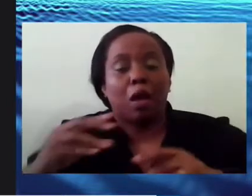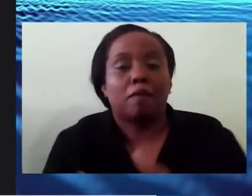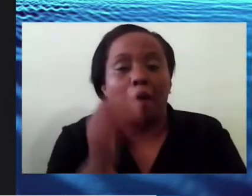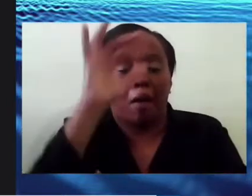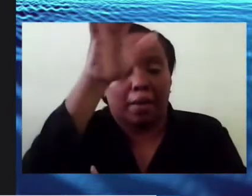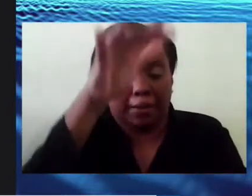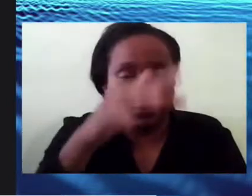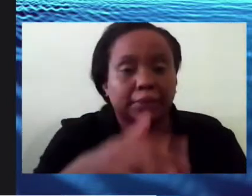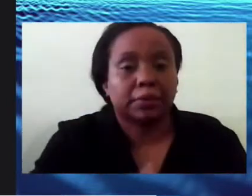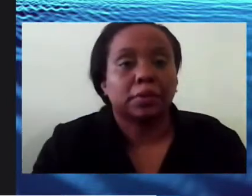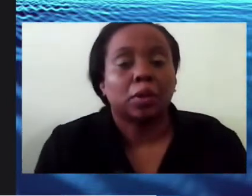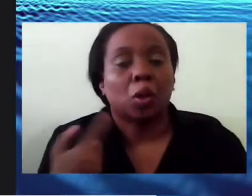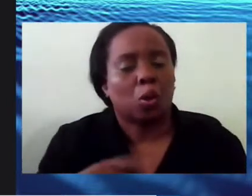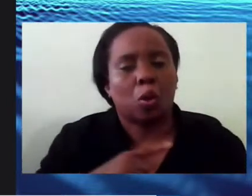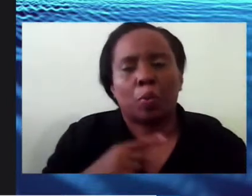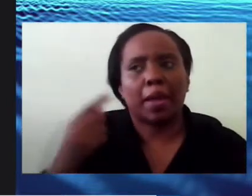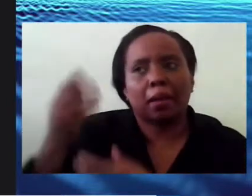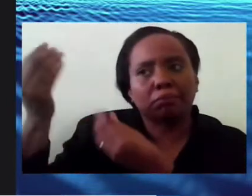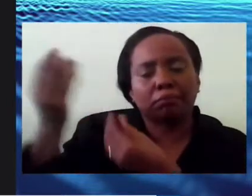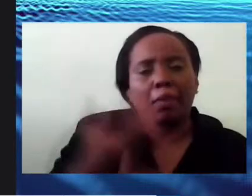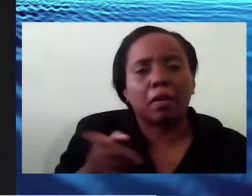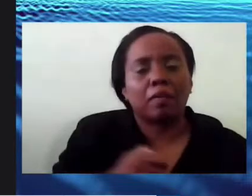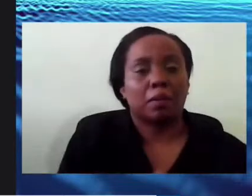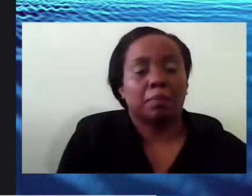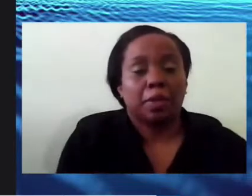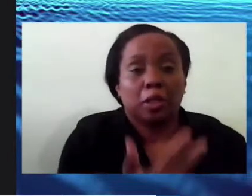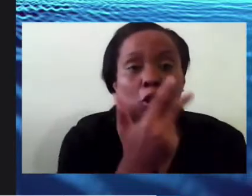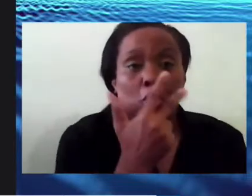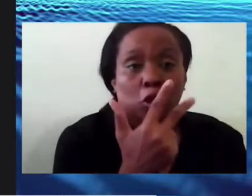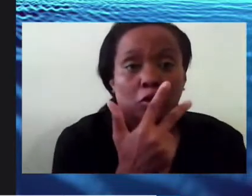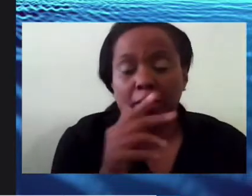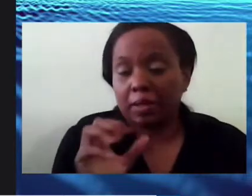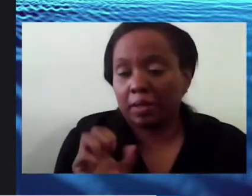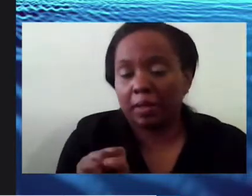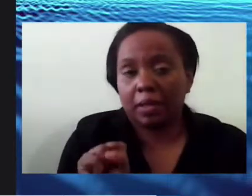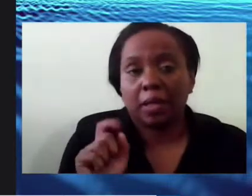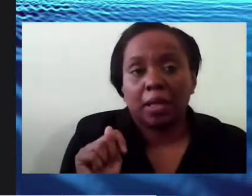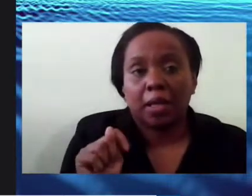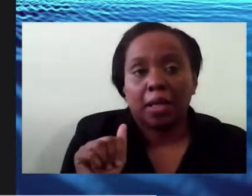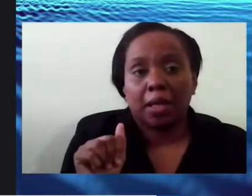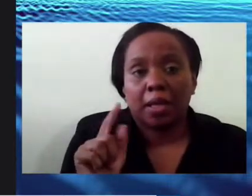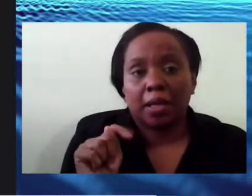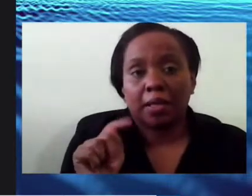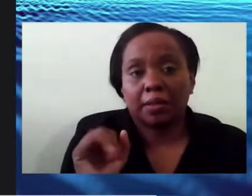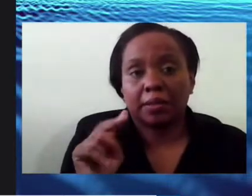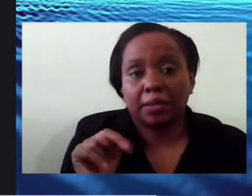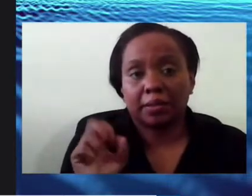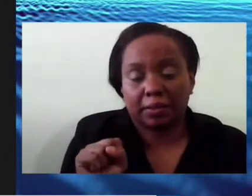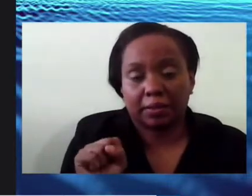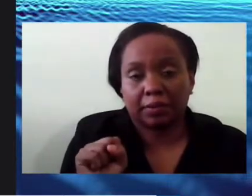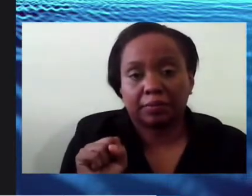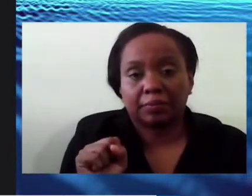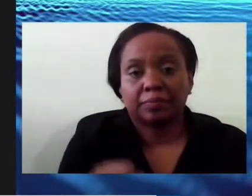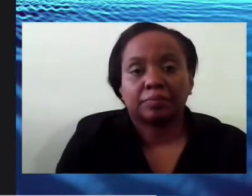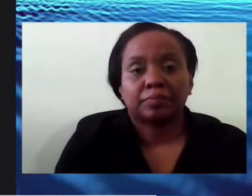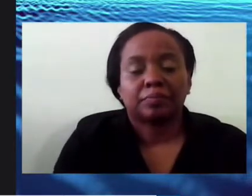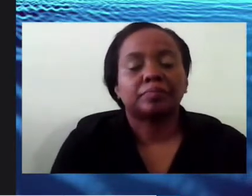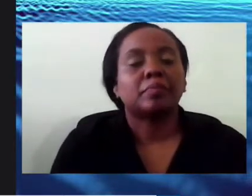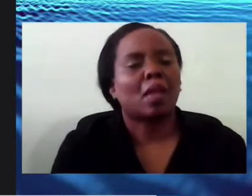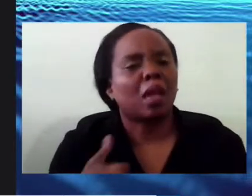from continuously that is tracking the deflation. And that deflation means that, think of a